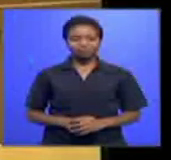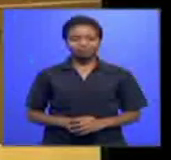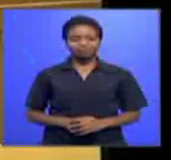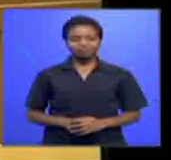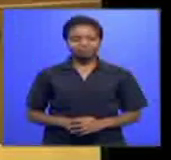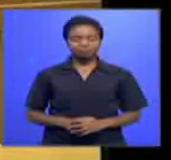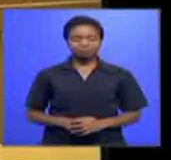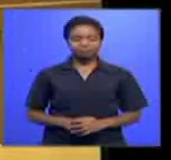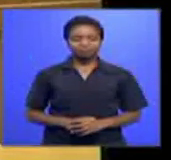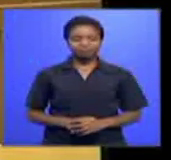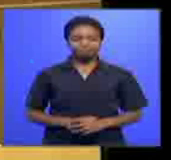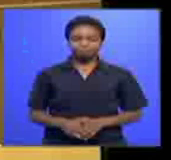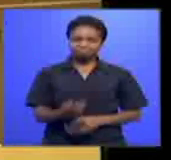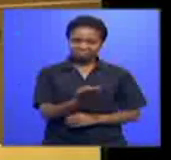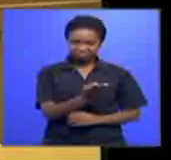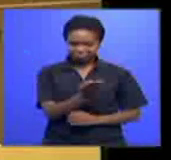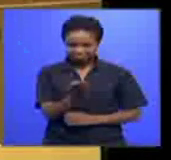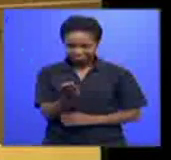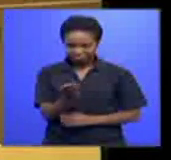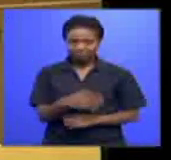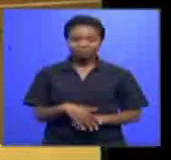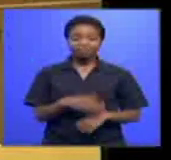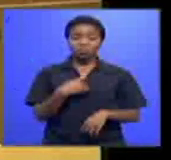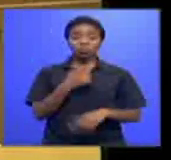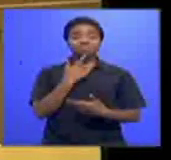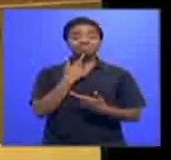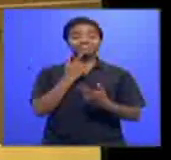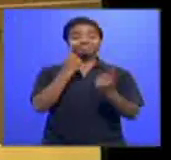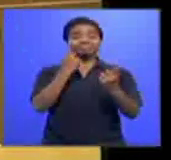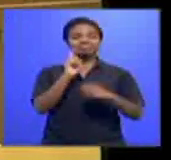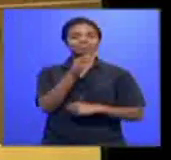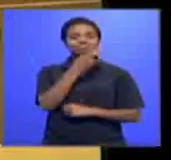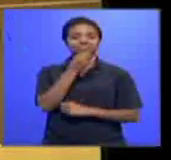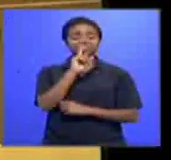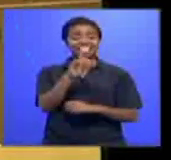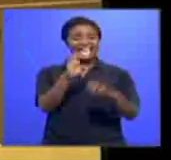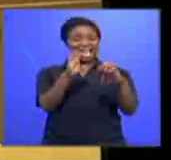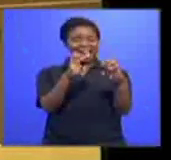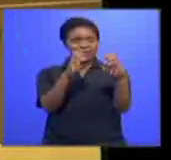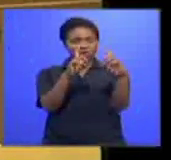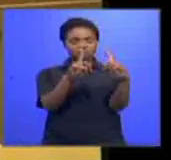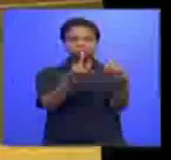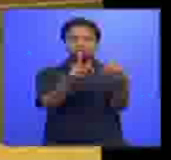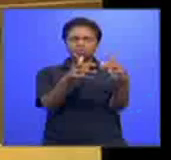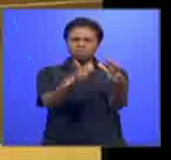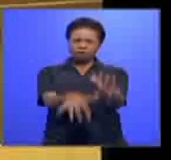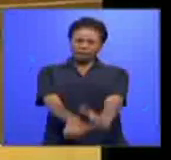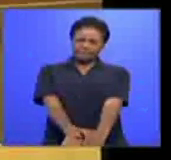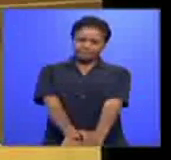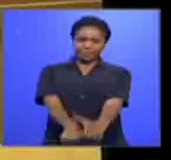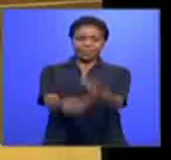Honorable members, we declared education as an apex priority